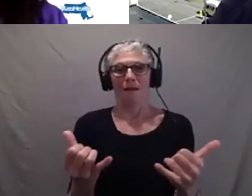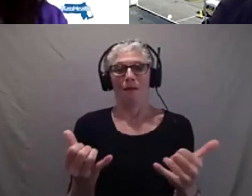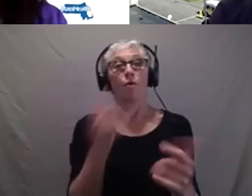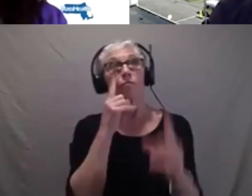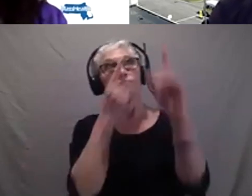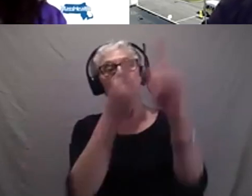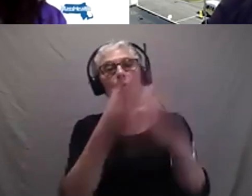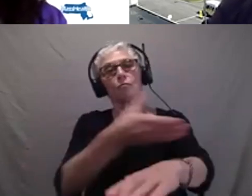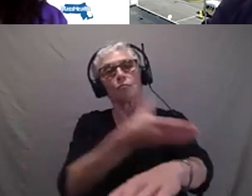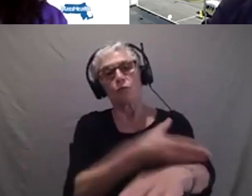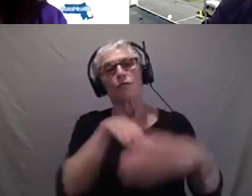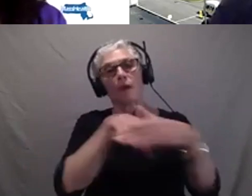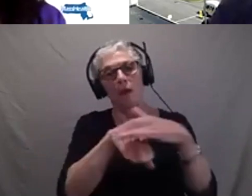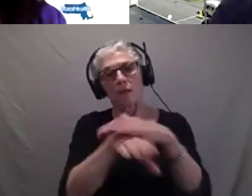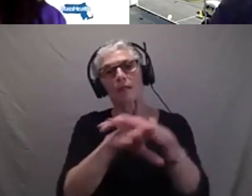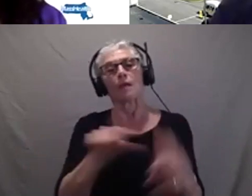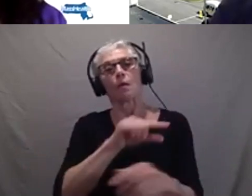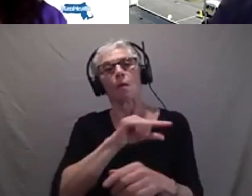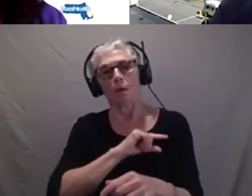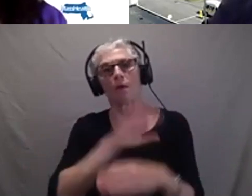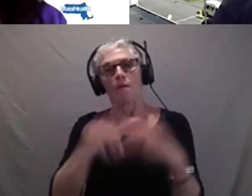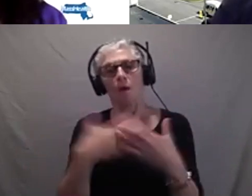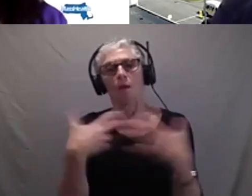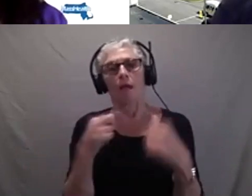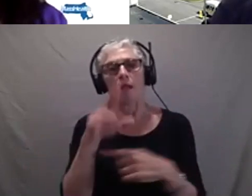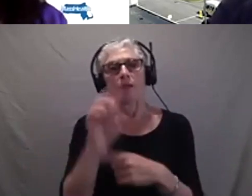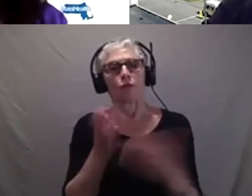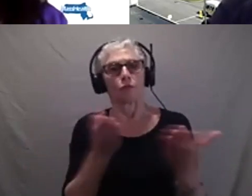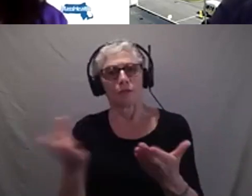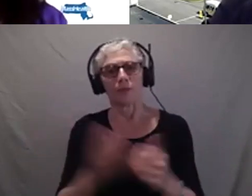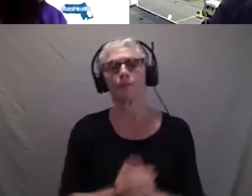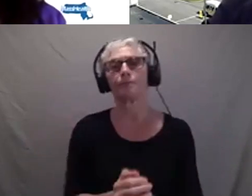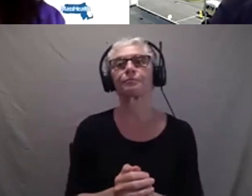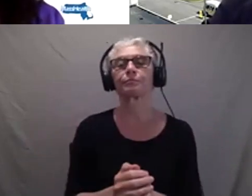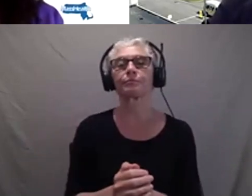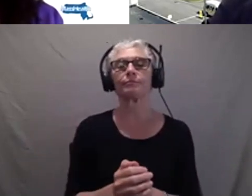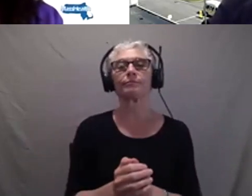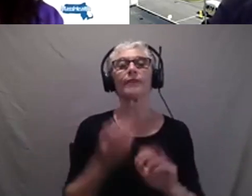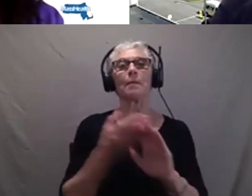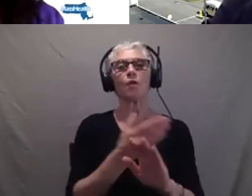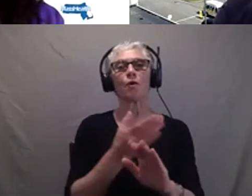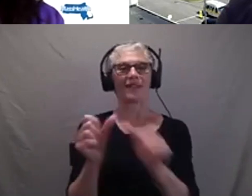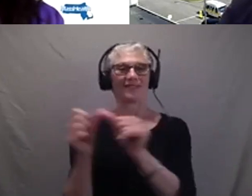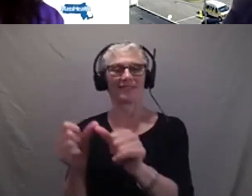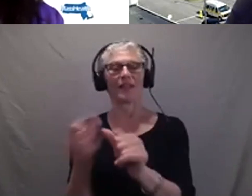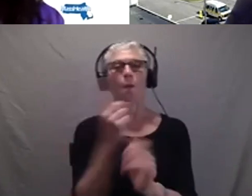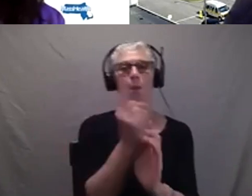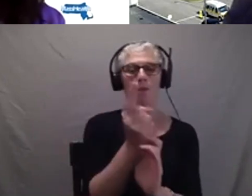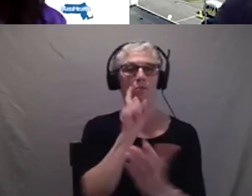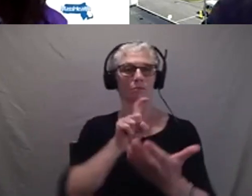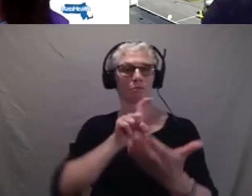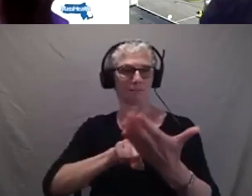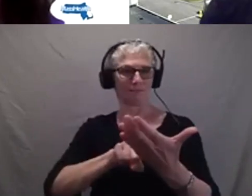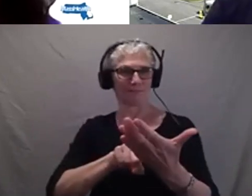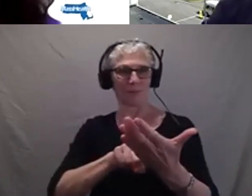improve access and quality of healthcare services. Before I continue, I do want to take a moment to recognize Lisa